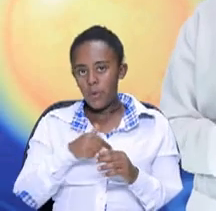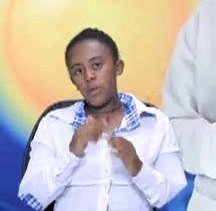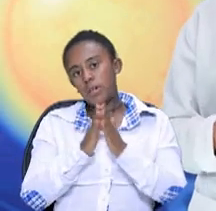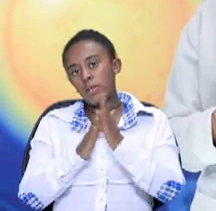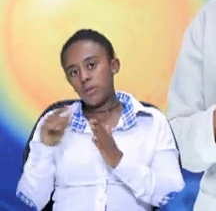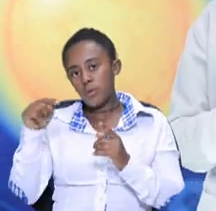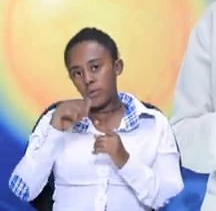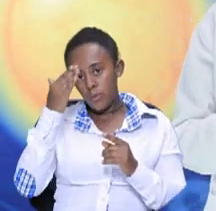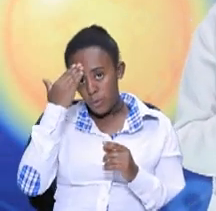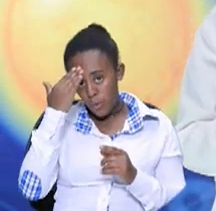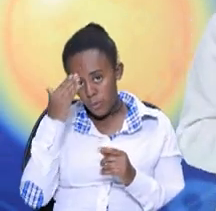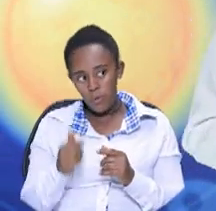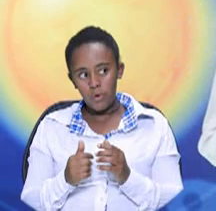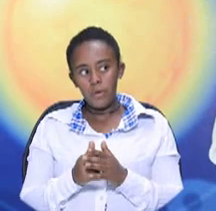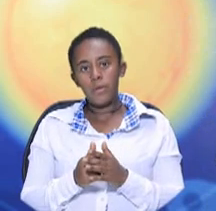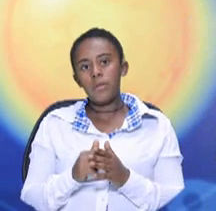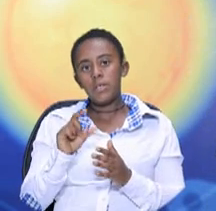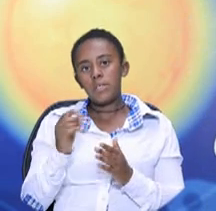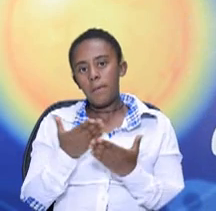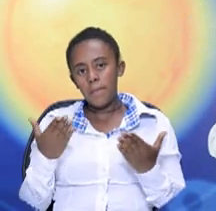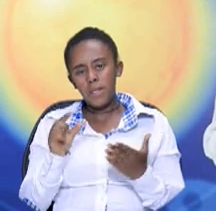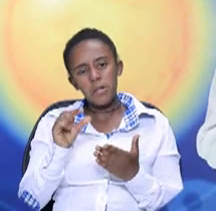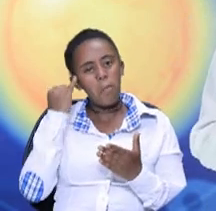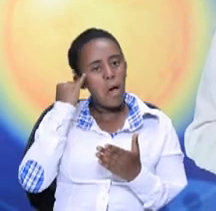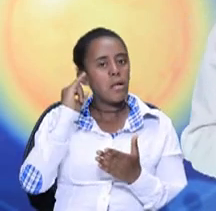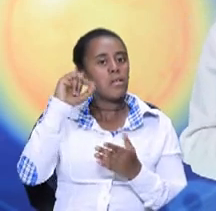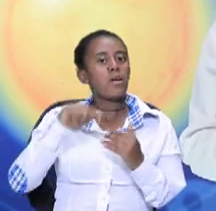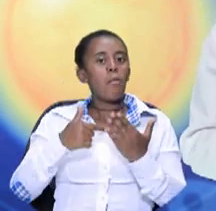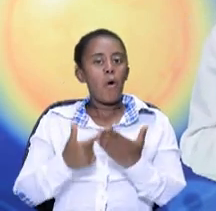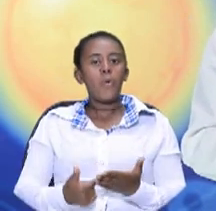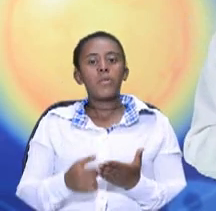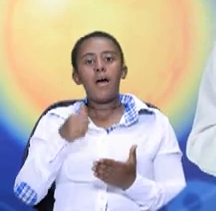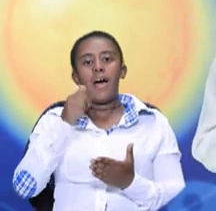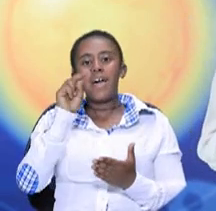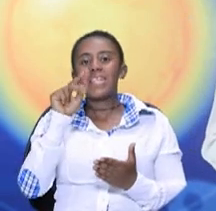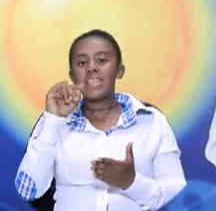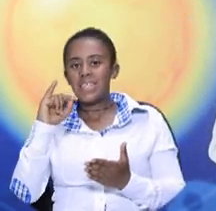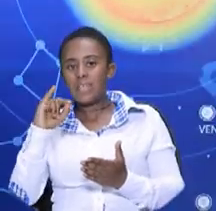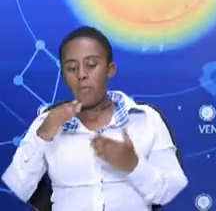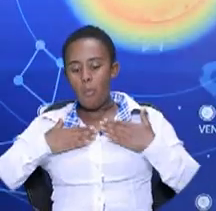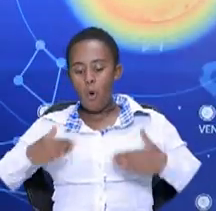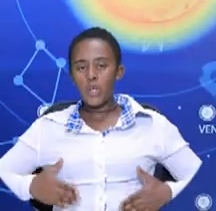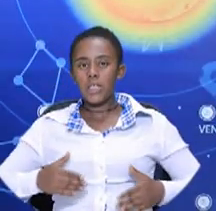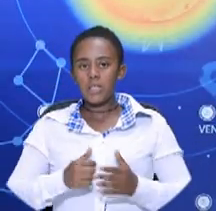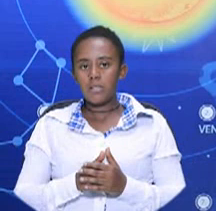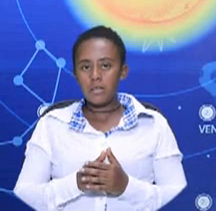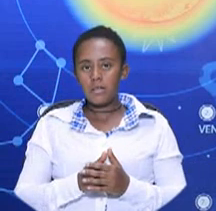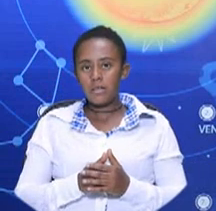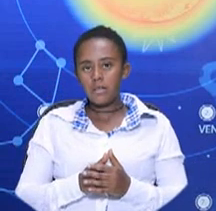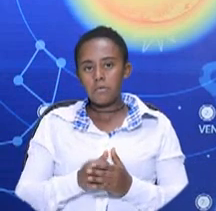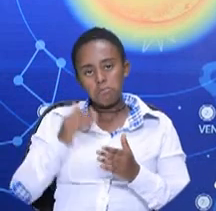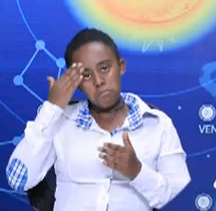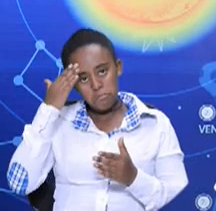to know something or some ideas about antibody and antigens. I hope you have